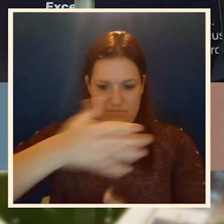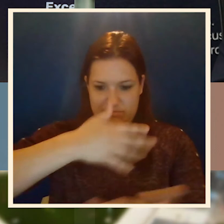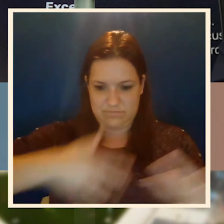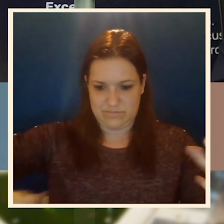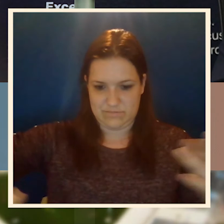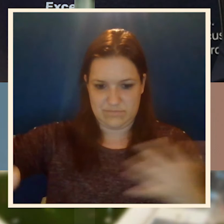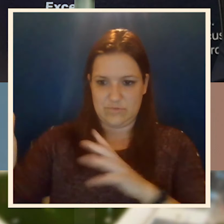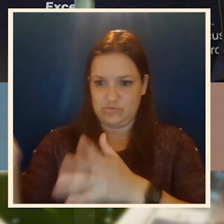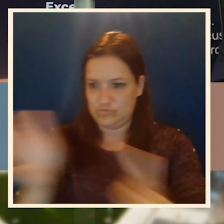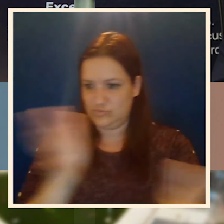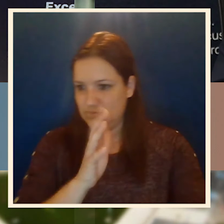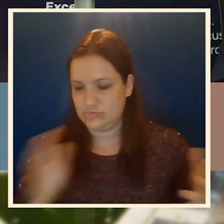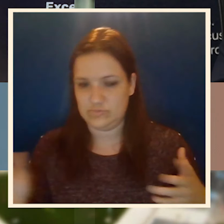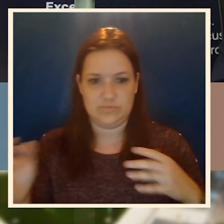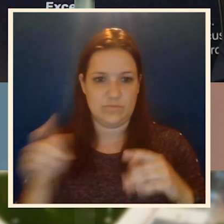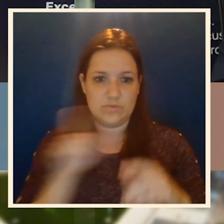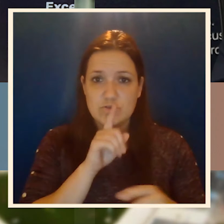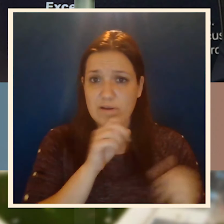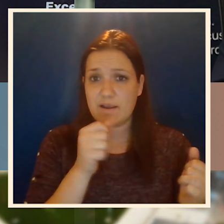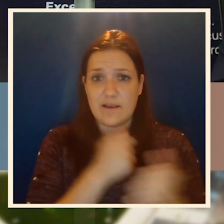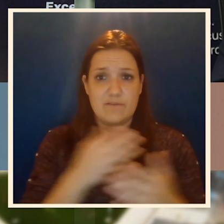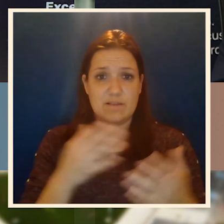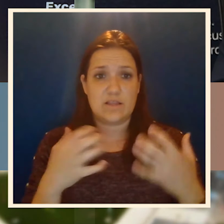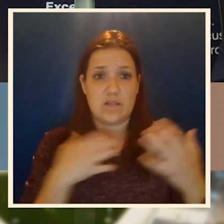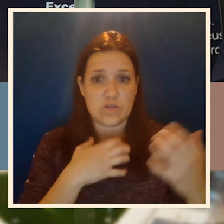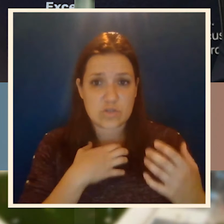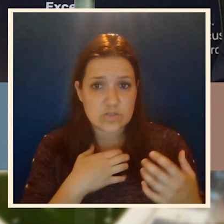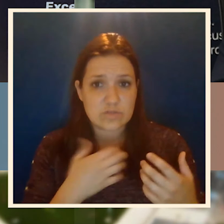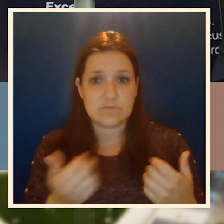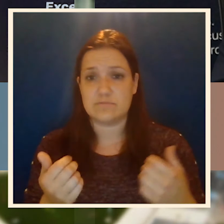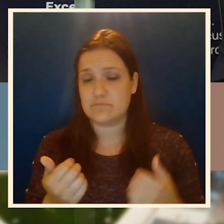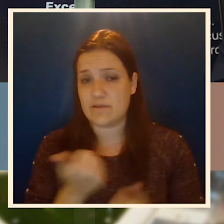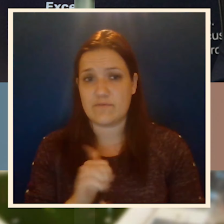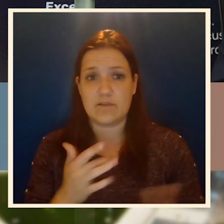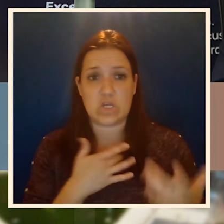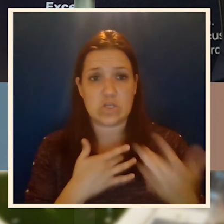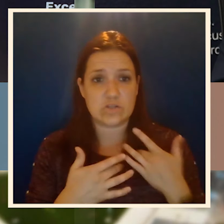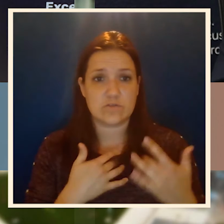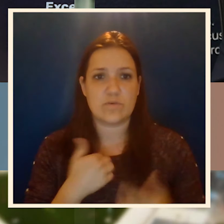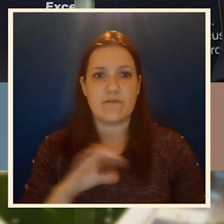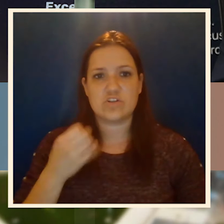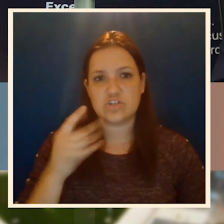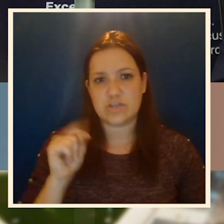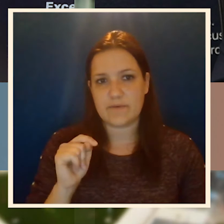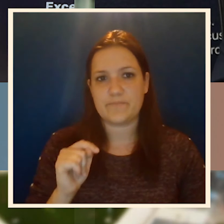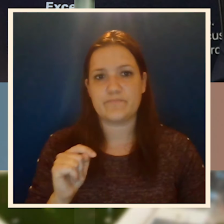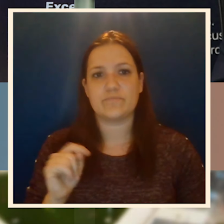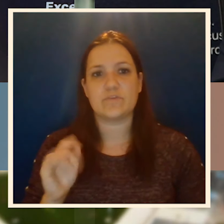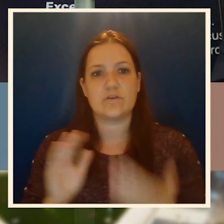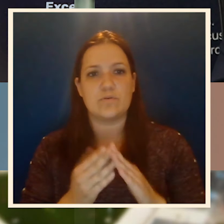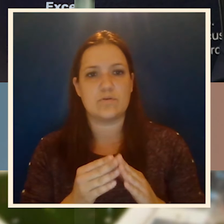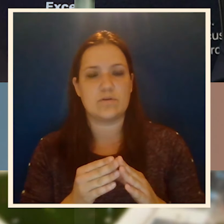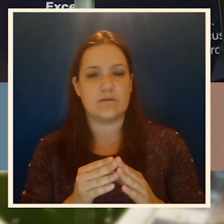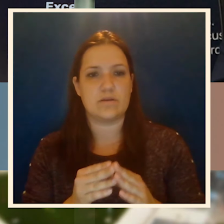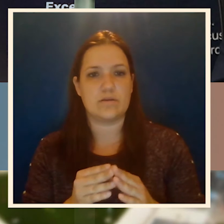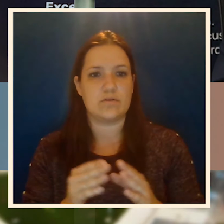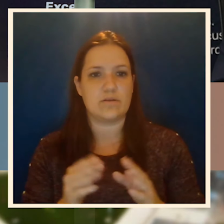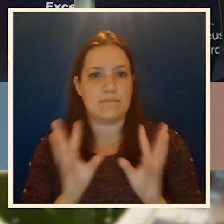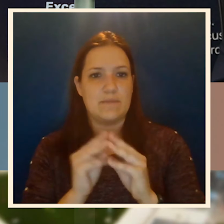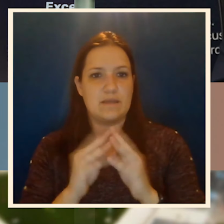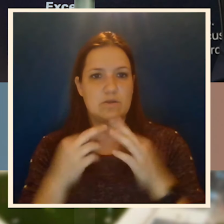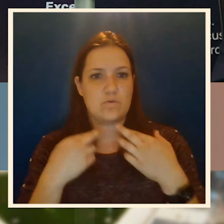that we follow through with your concerns. So we have a chat. Will the community meeting rooms at Lifestyles be